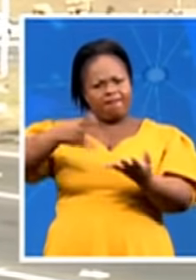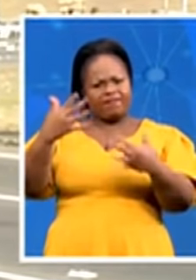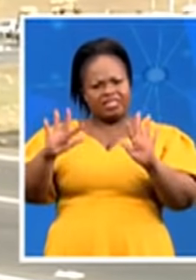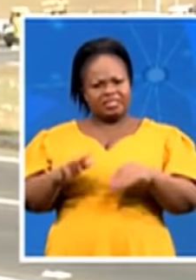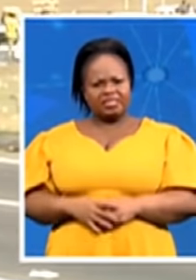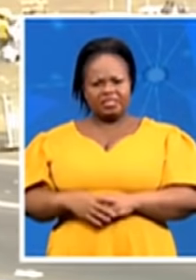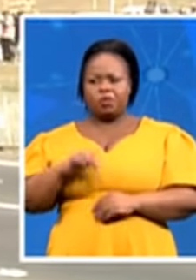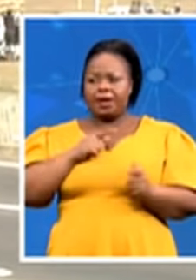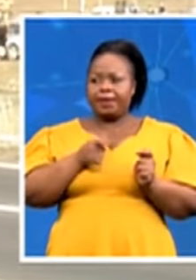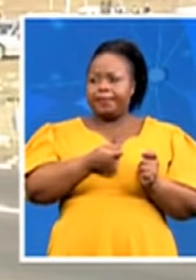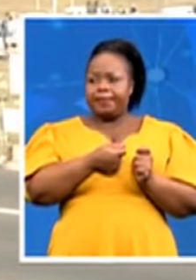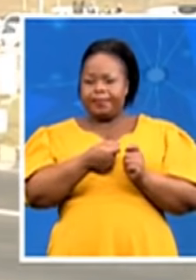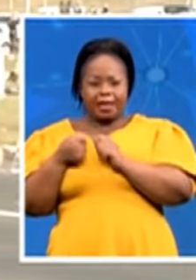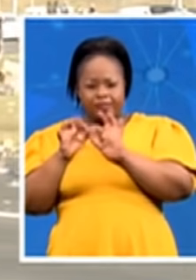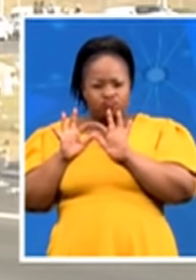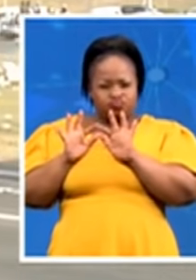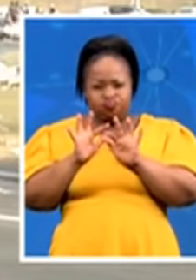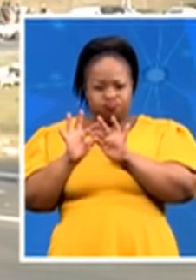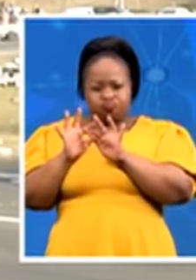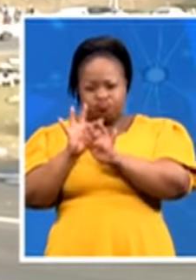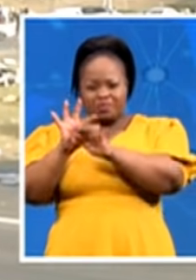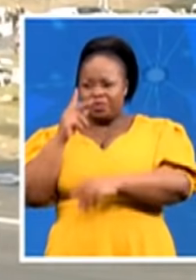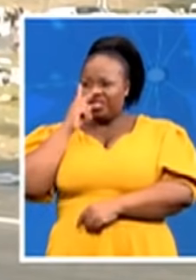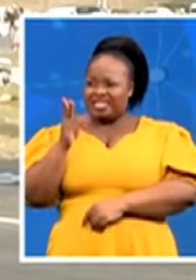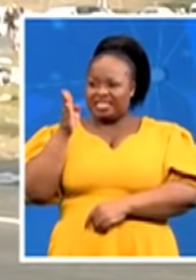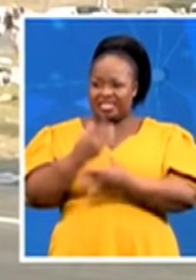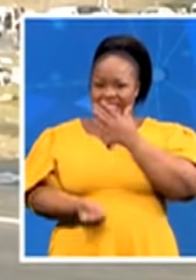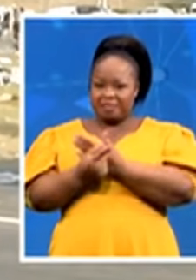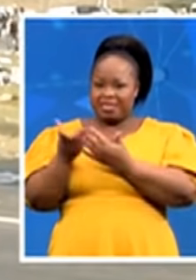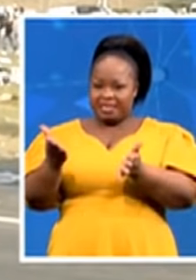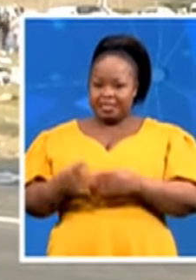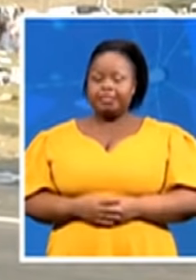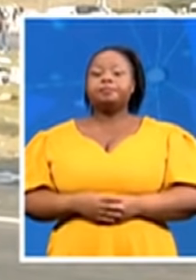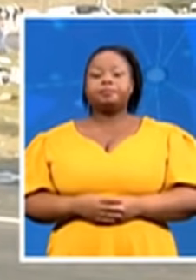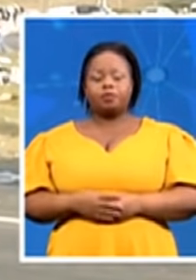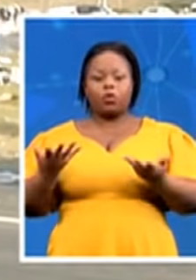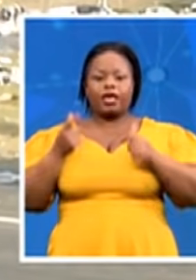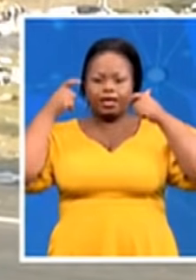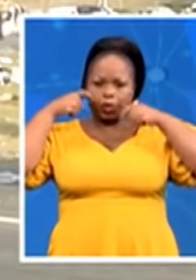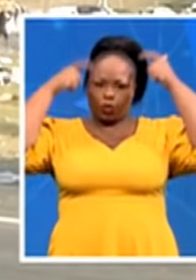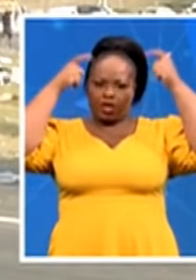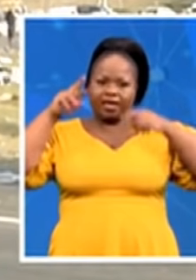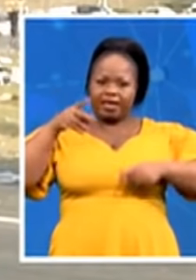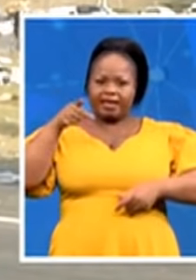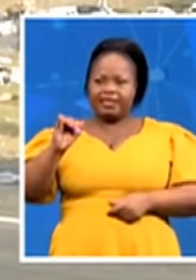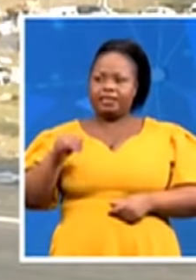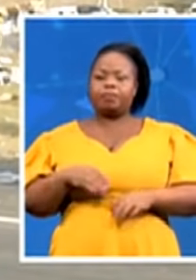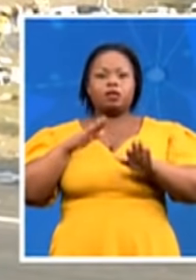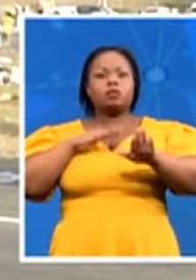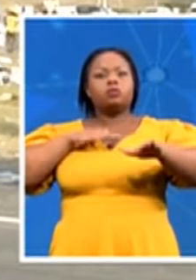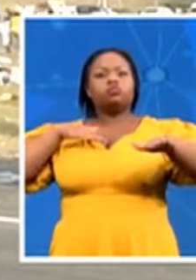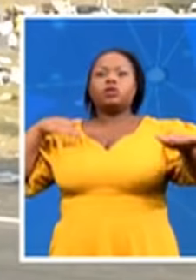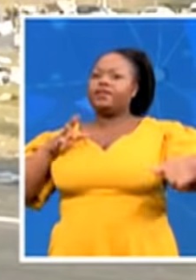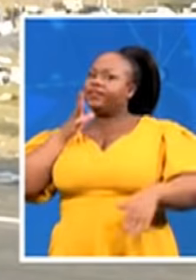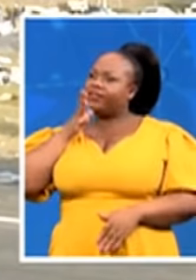road. And these are the scenes that we've been seeing here in Queen Nandi Drive. Traffic is also heavily backed up from the top of Queen Nandi